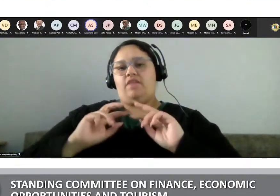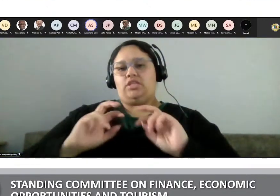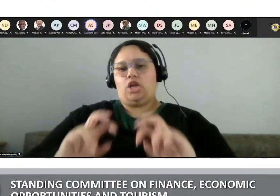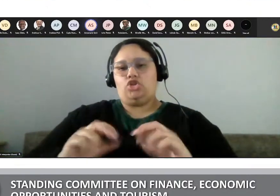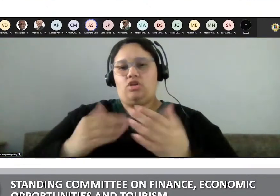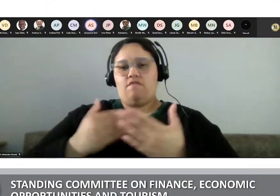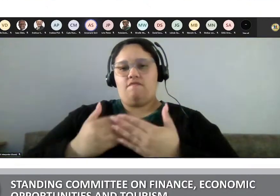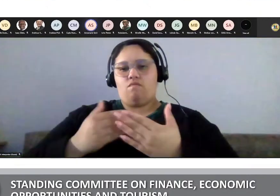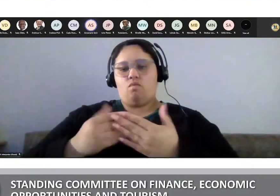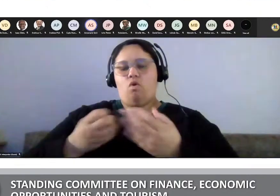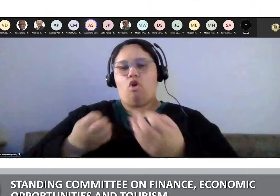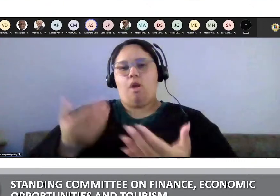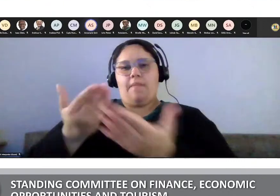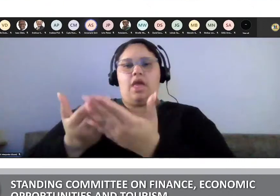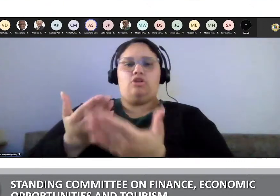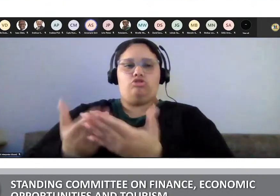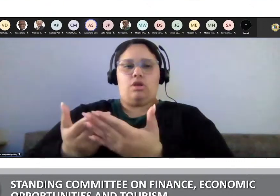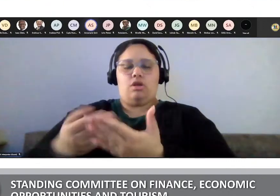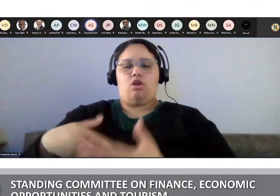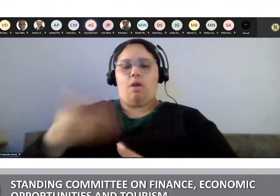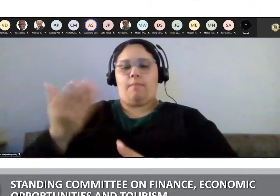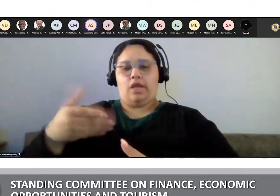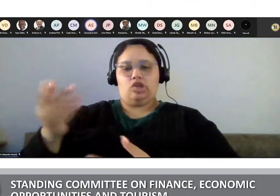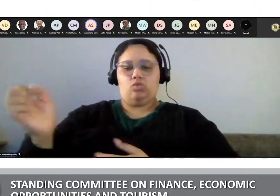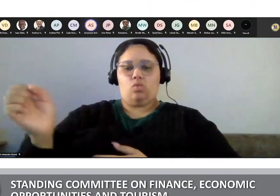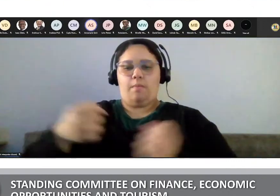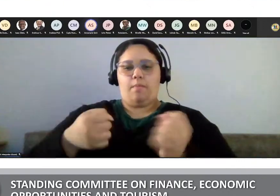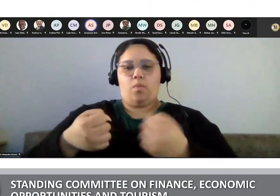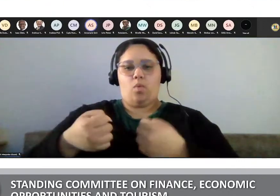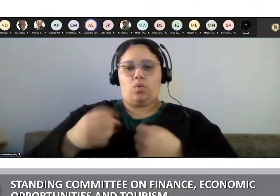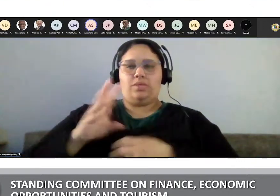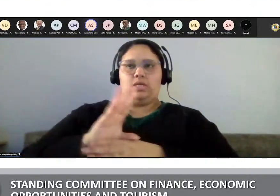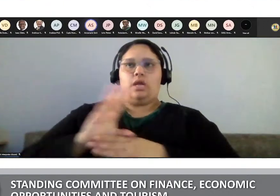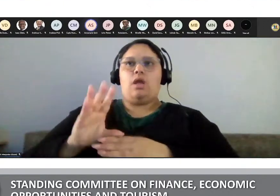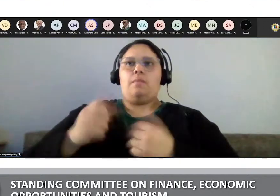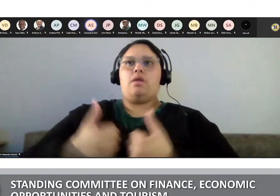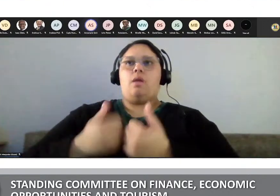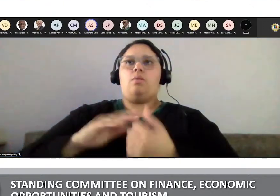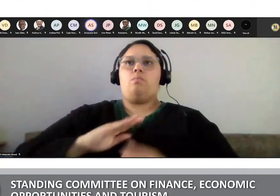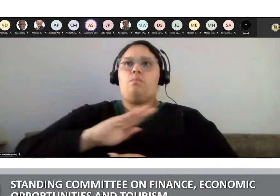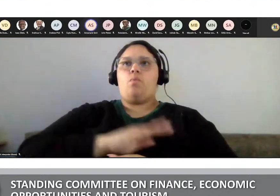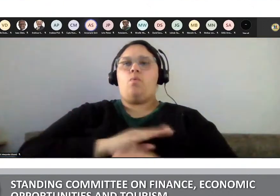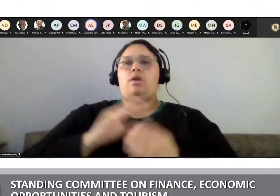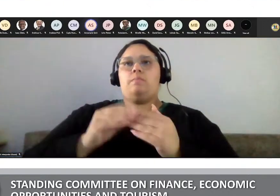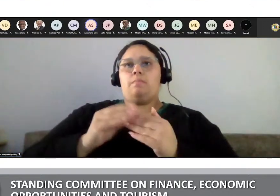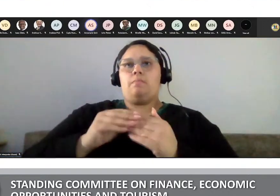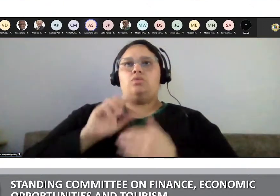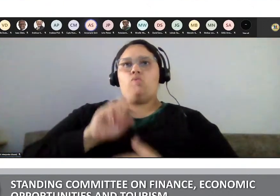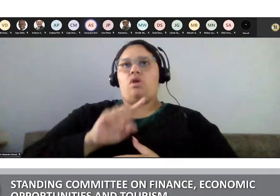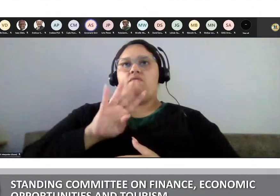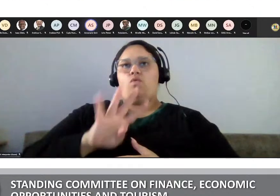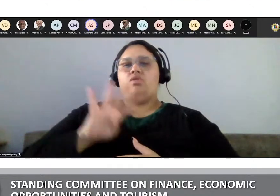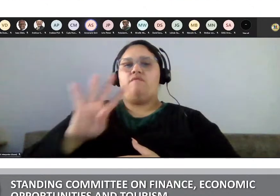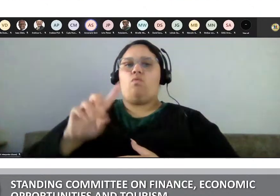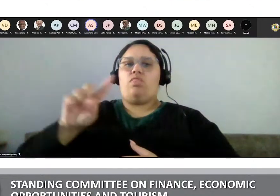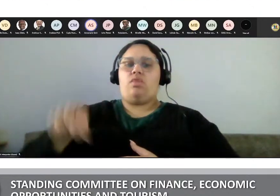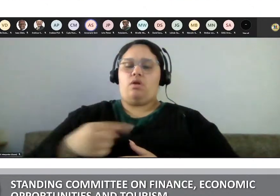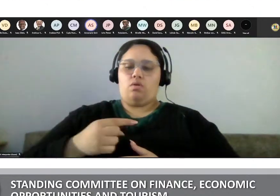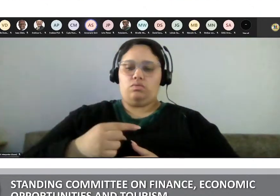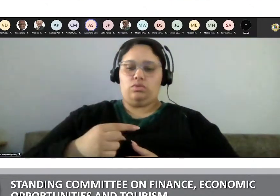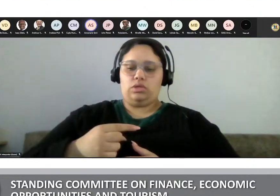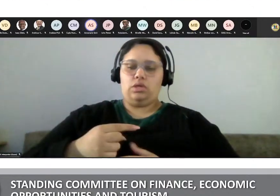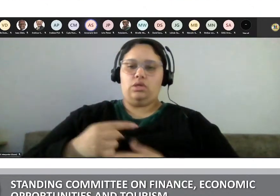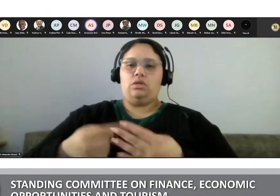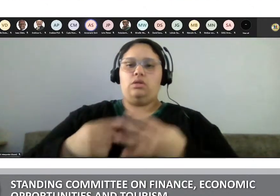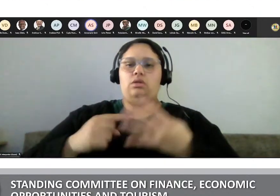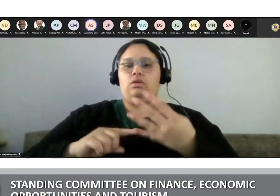for the nominations of the appointment for the Western Cape Gambling Board members, 144,000.